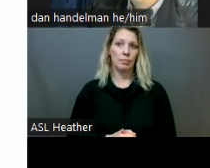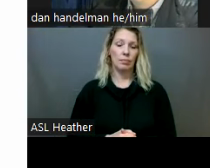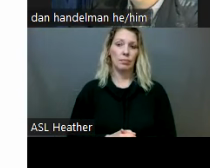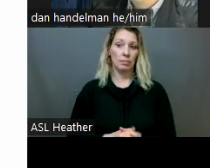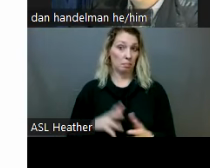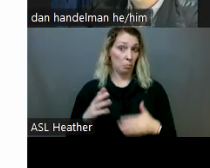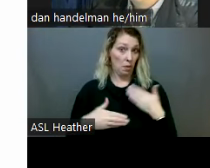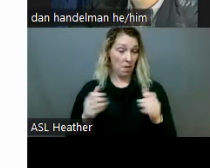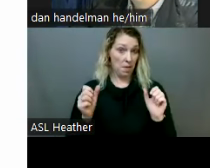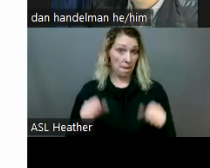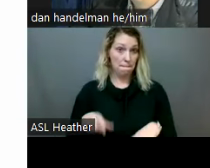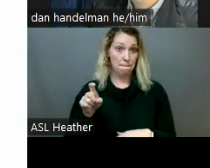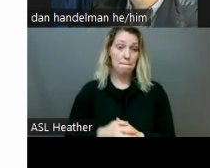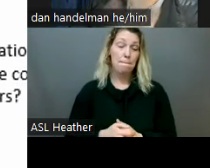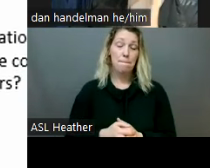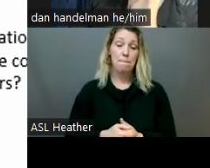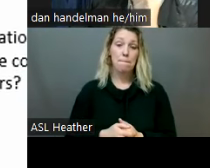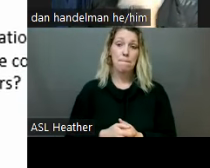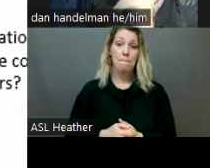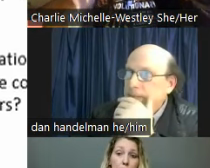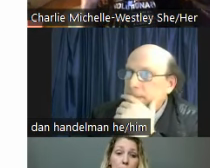Can we move on?